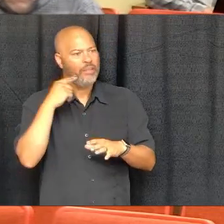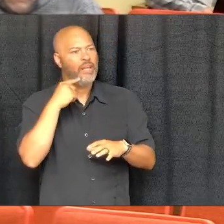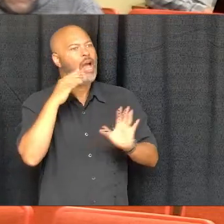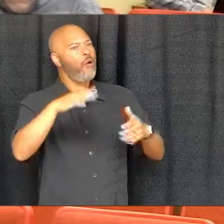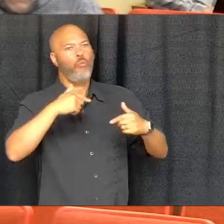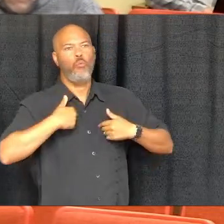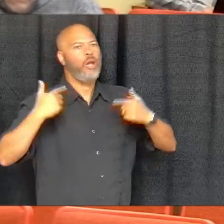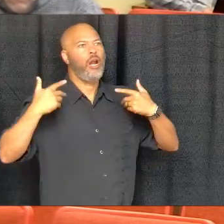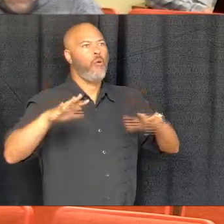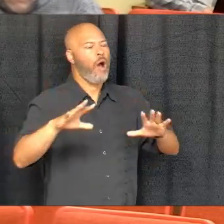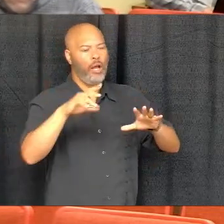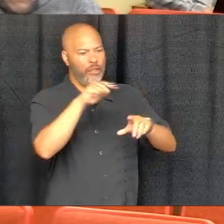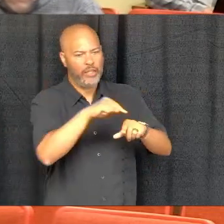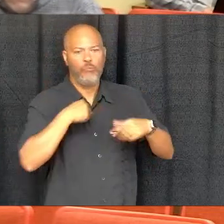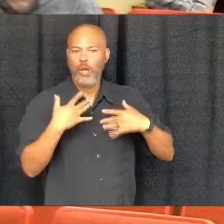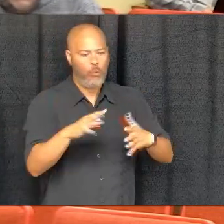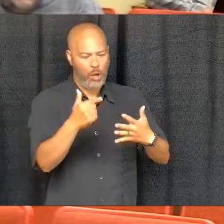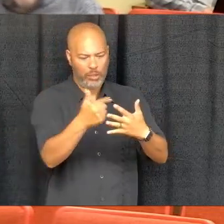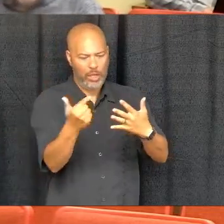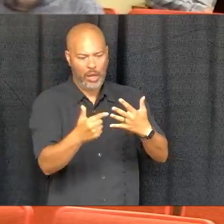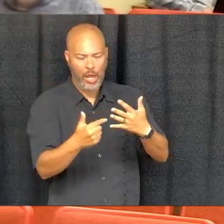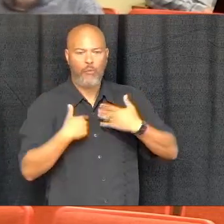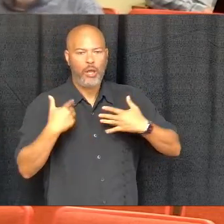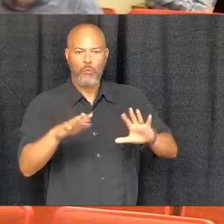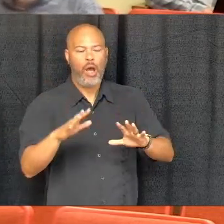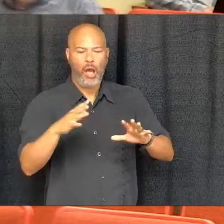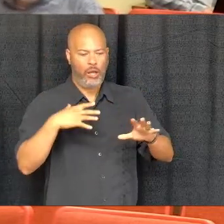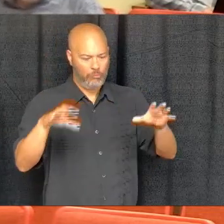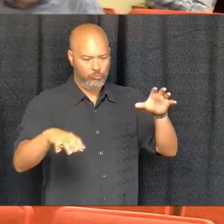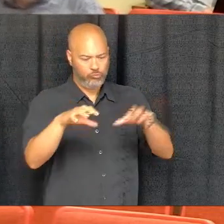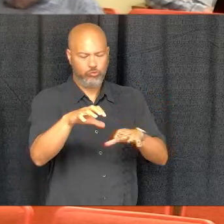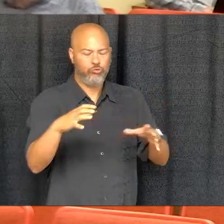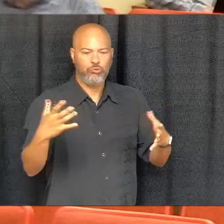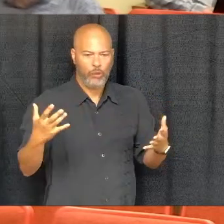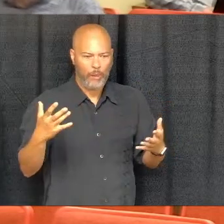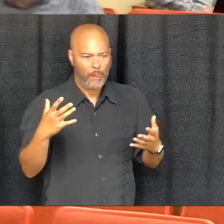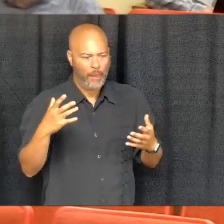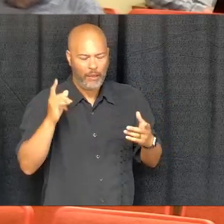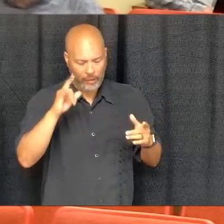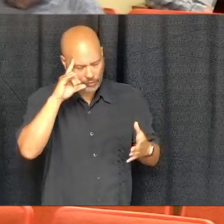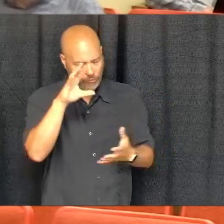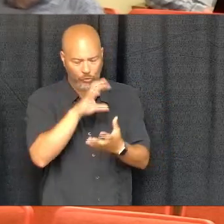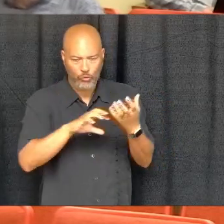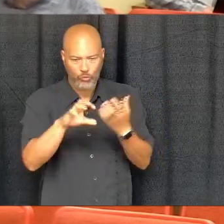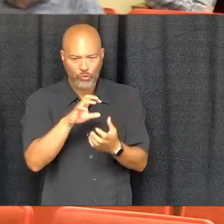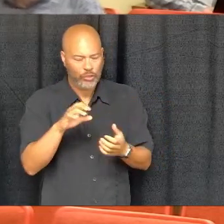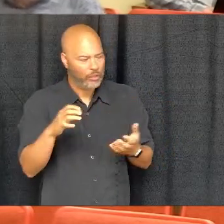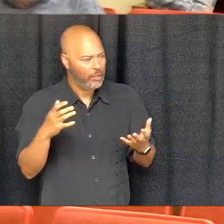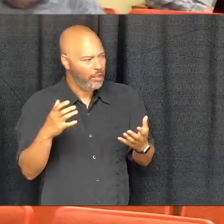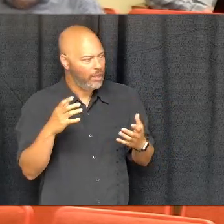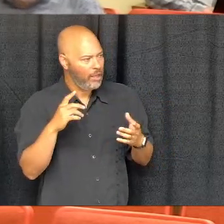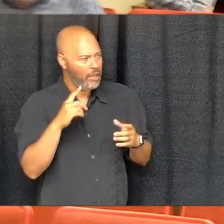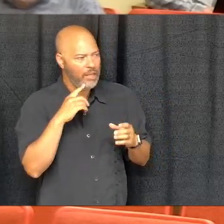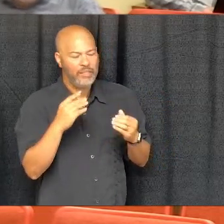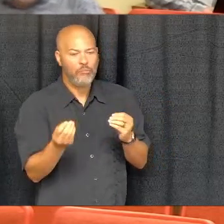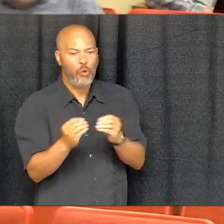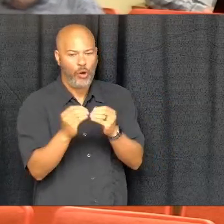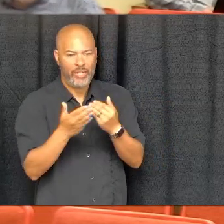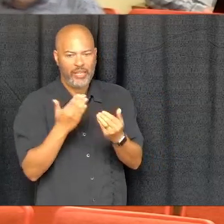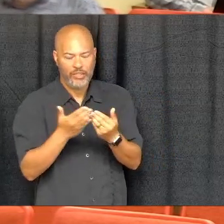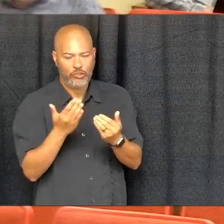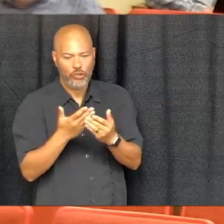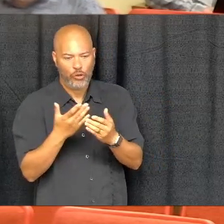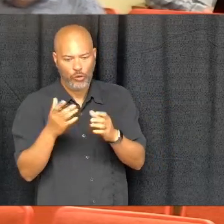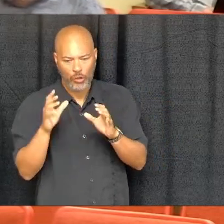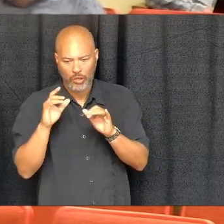well, we don't want multifamily, or we don't want churches, or we don't want this or that. As a city this size, it's easier to keep the code in